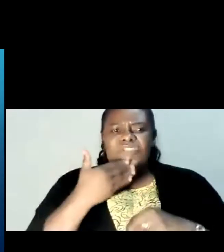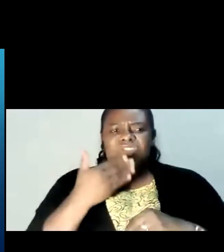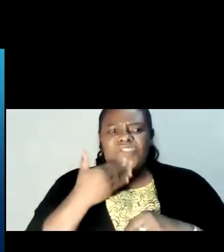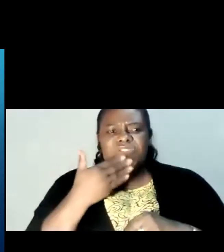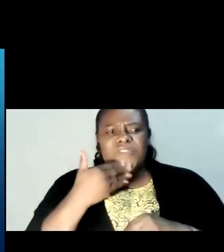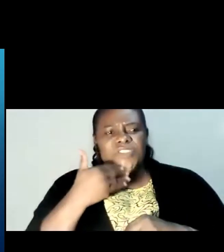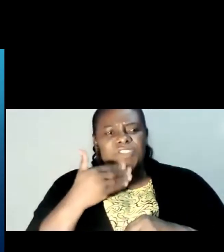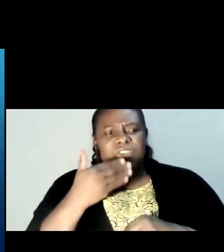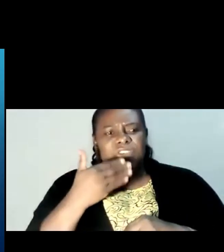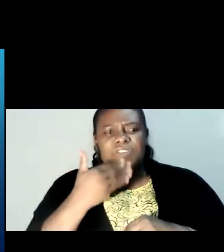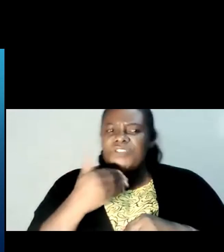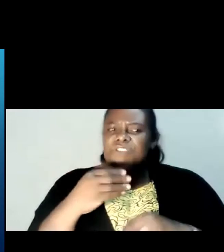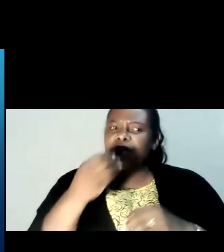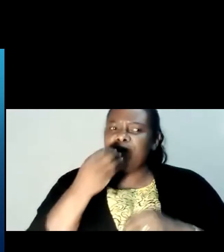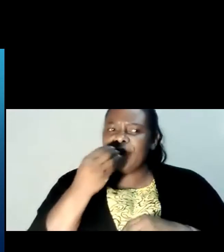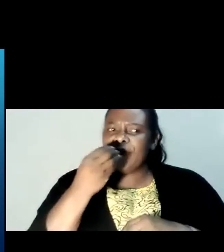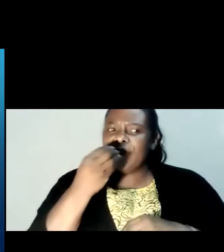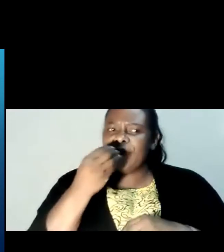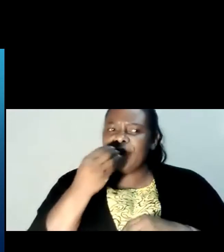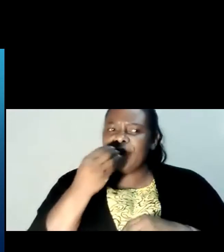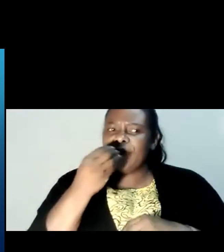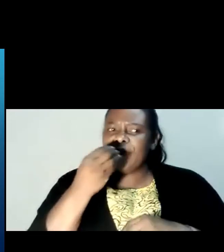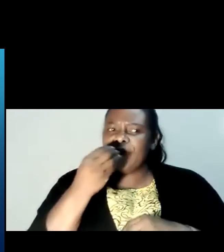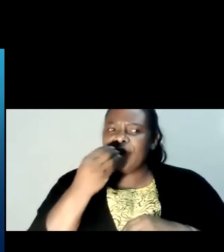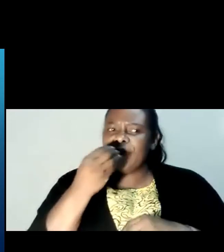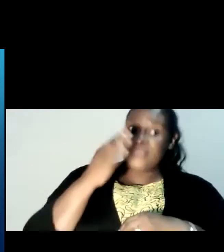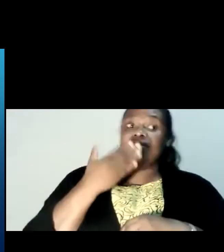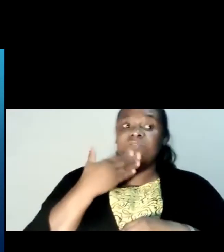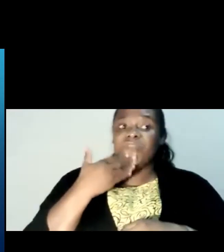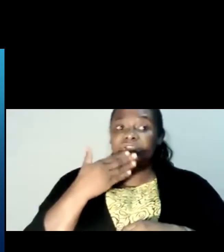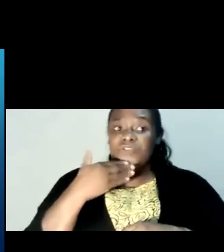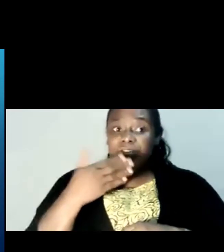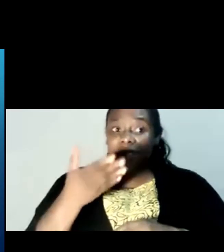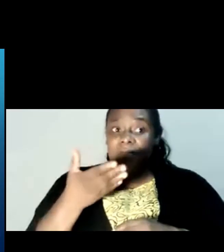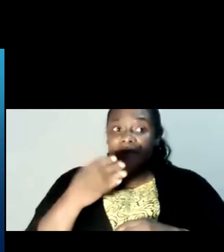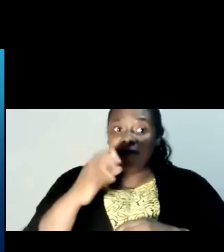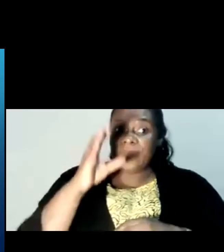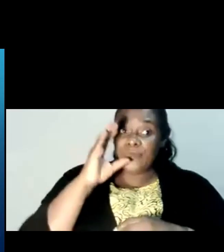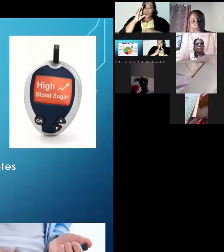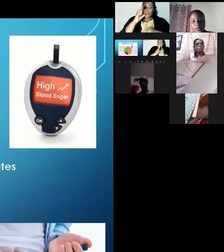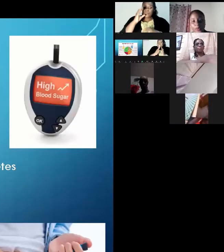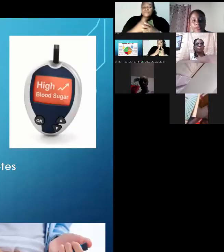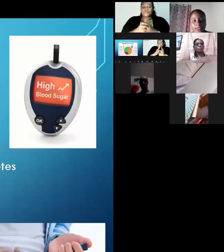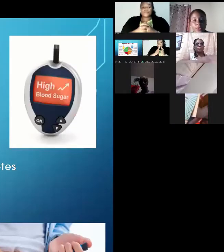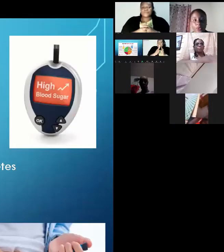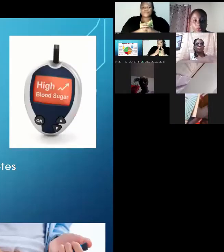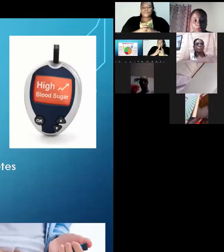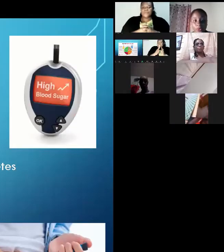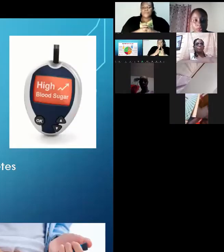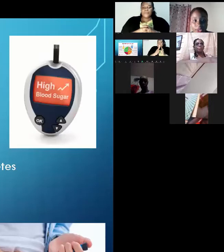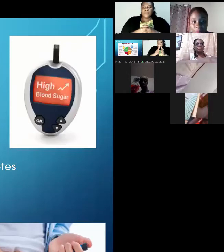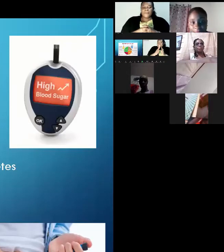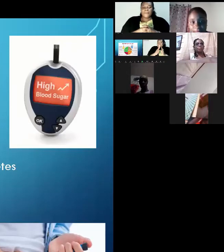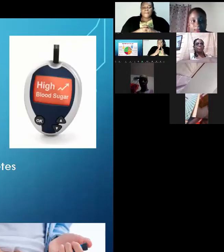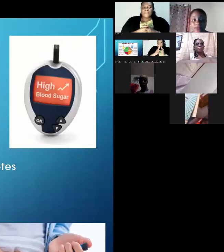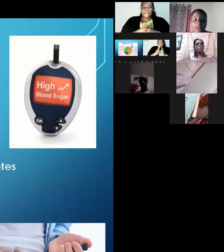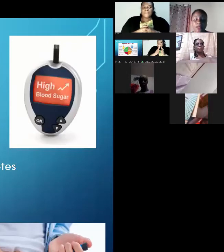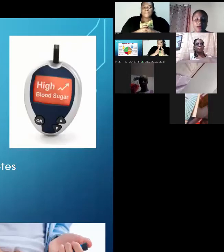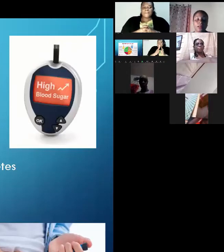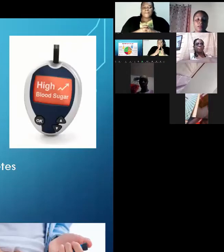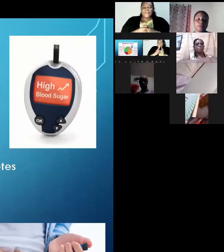I say we tend to drink a lot of sugary drinks in Barbados. And I guess all over the Western world, in the